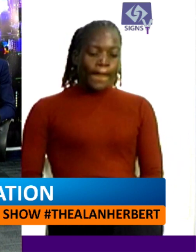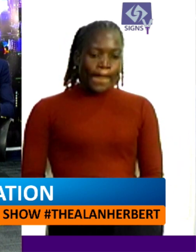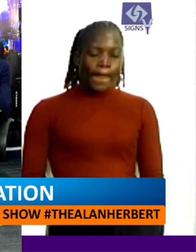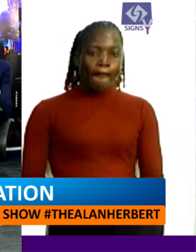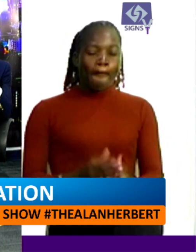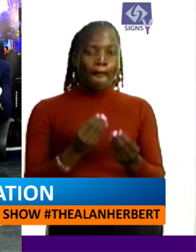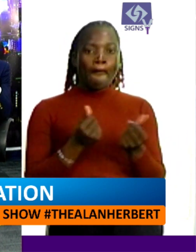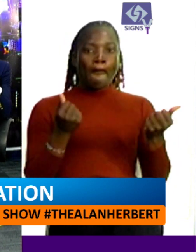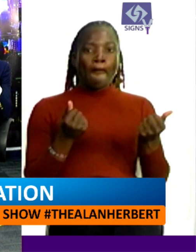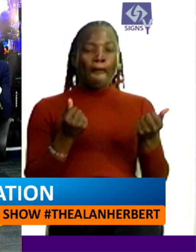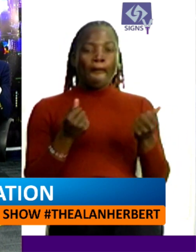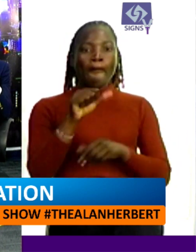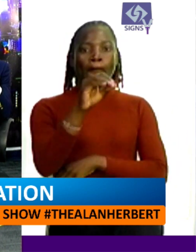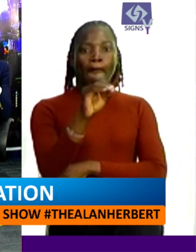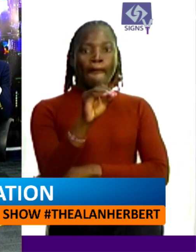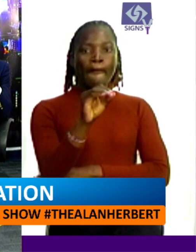into. So